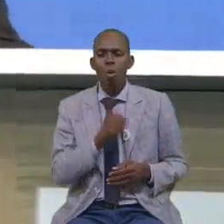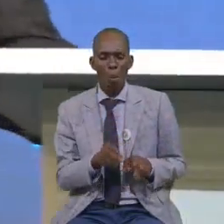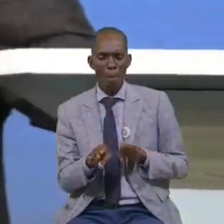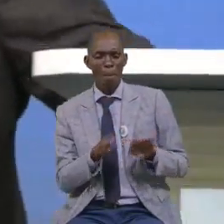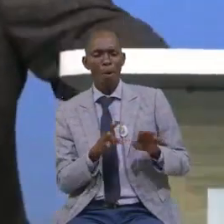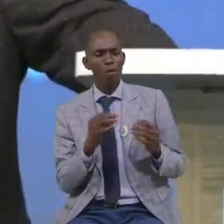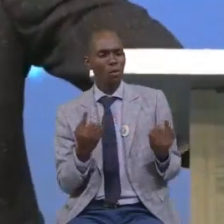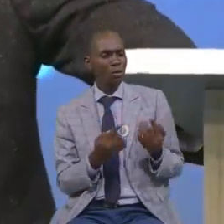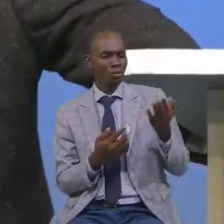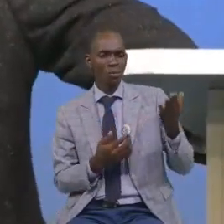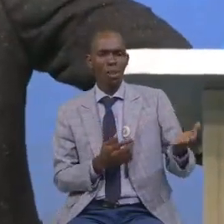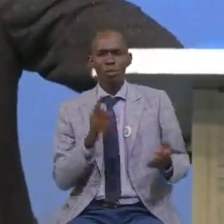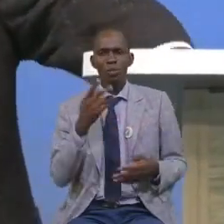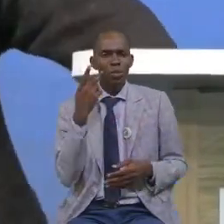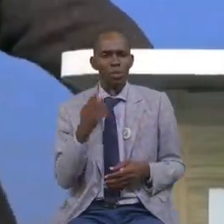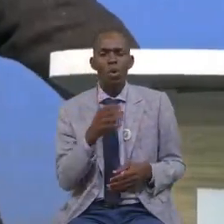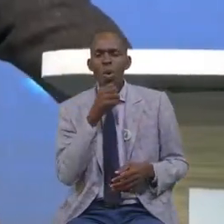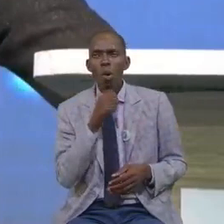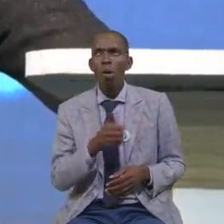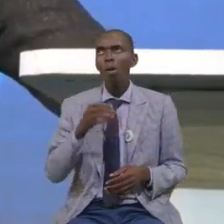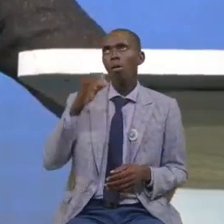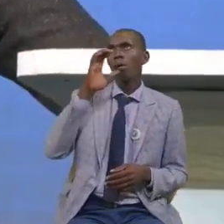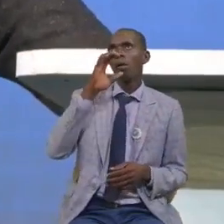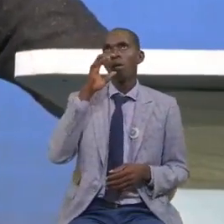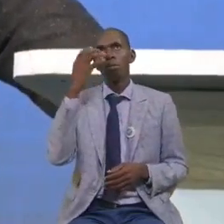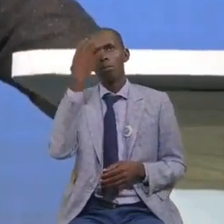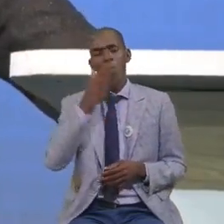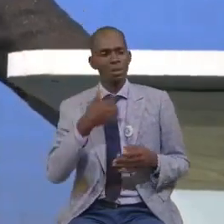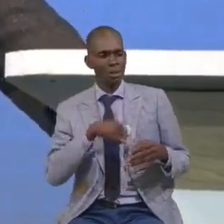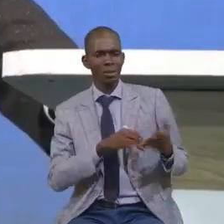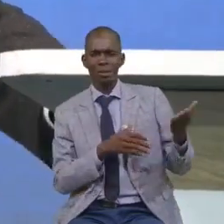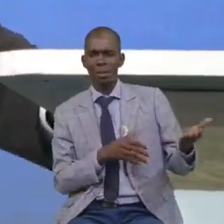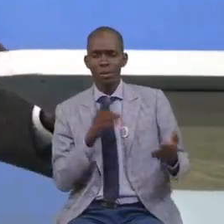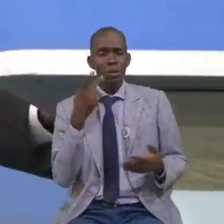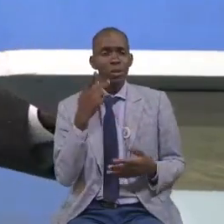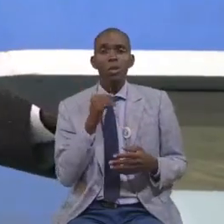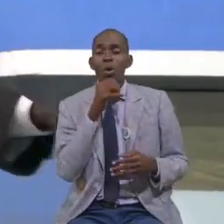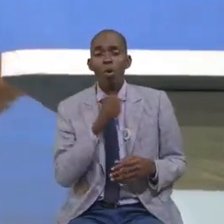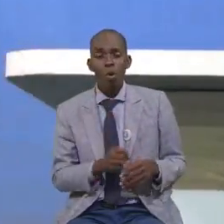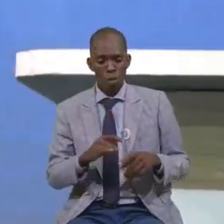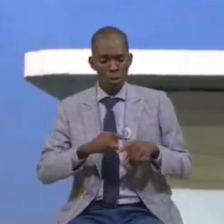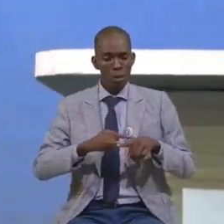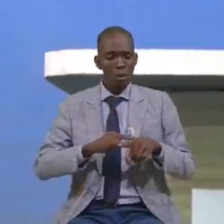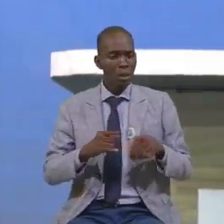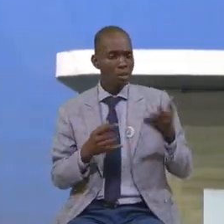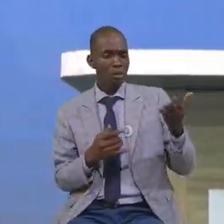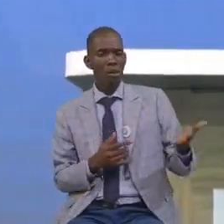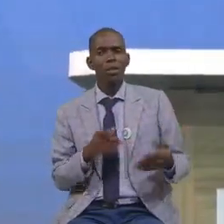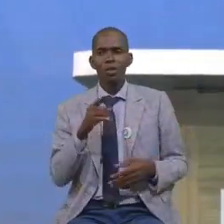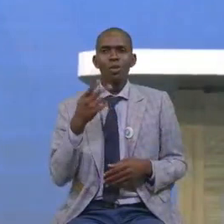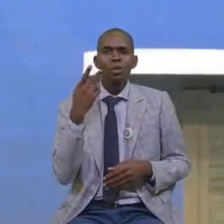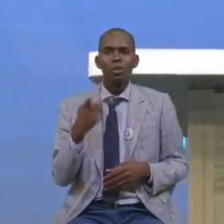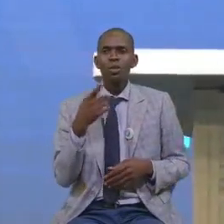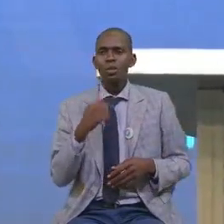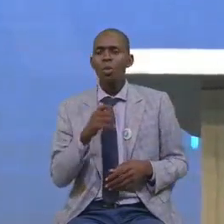same old drunkenness, the same old cigarette, and the same old bad